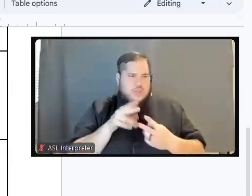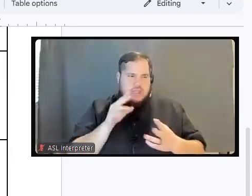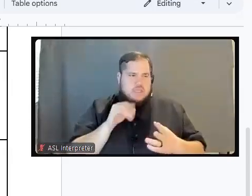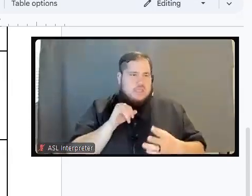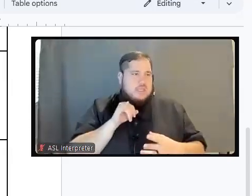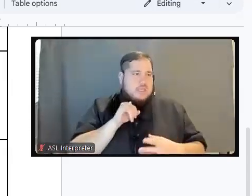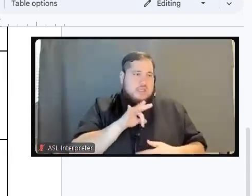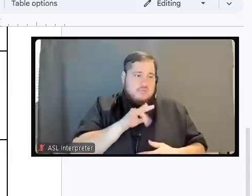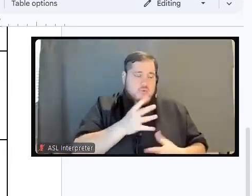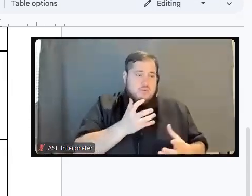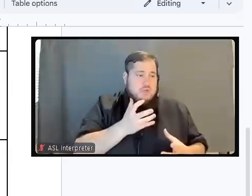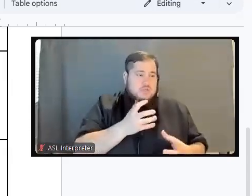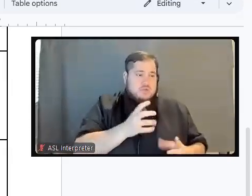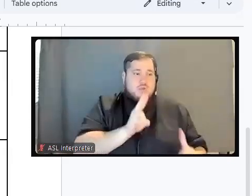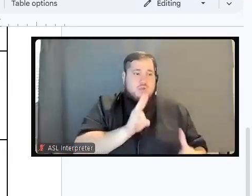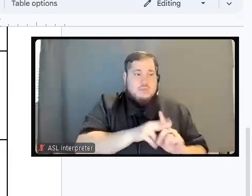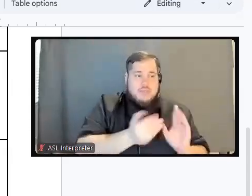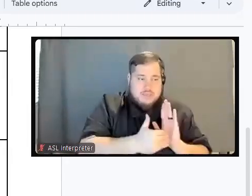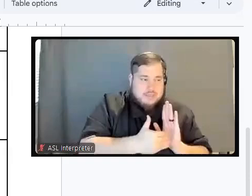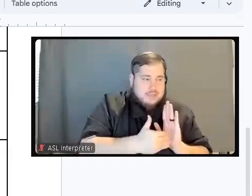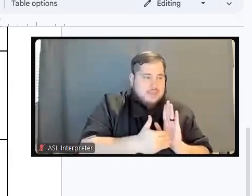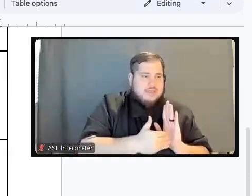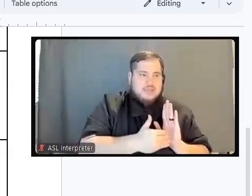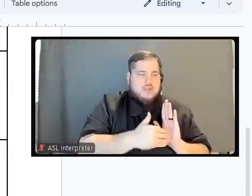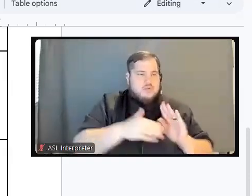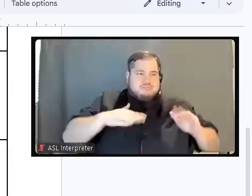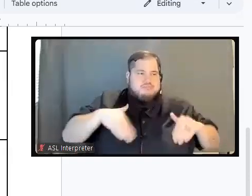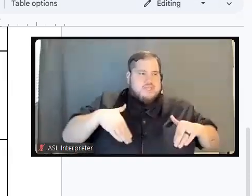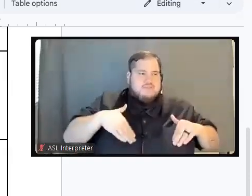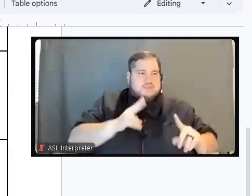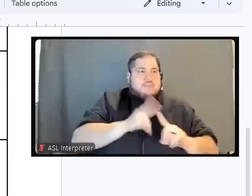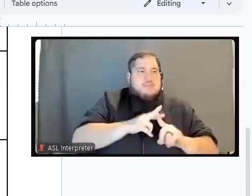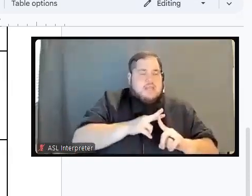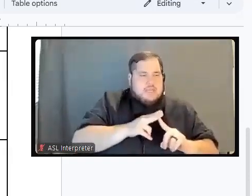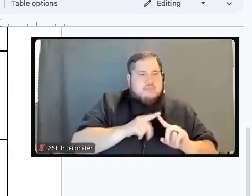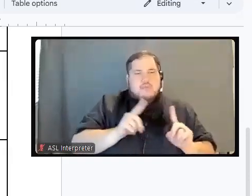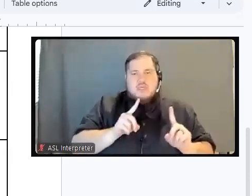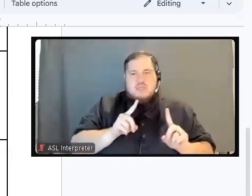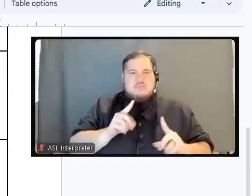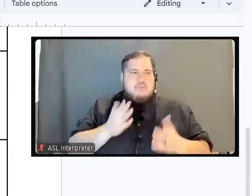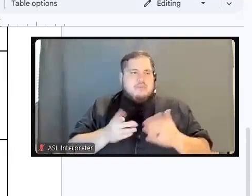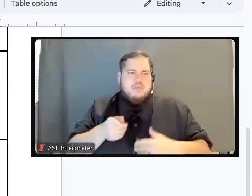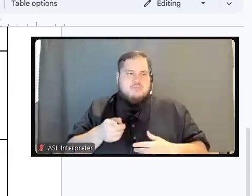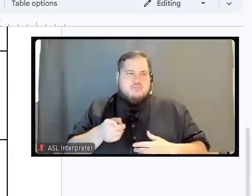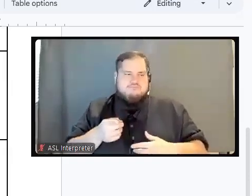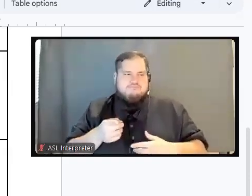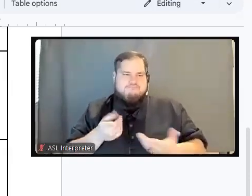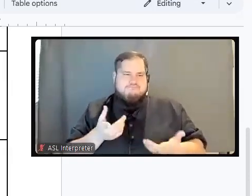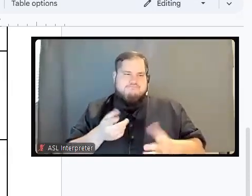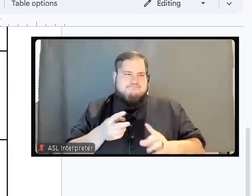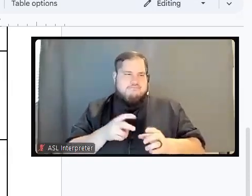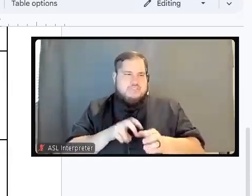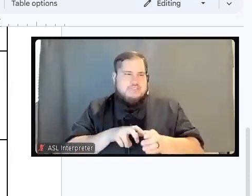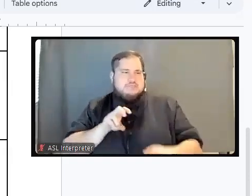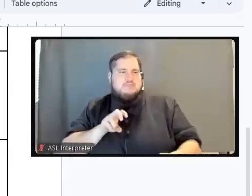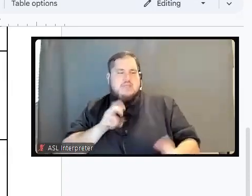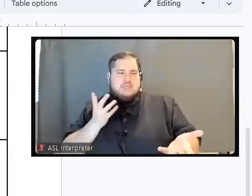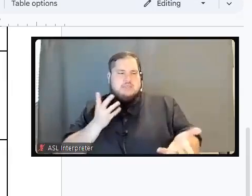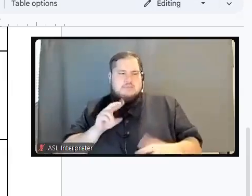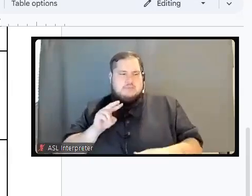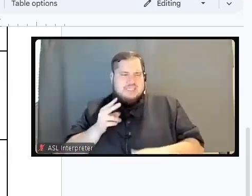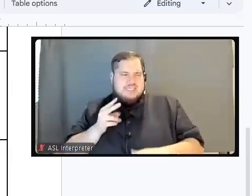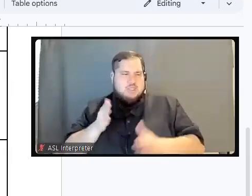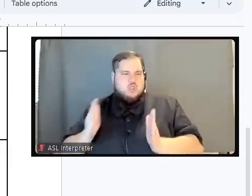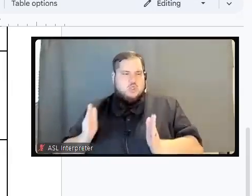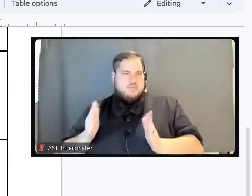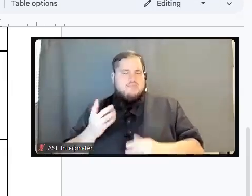whether you want to reapply and just didn't get the time to do it yet, or if you're not seeking that second term, just so we know